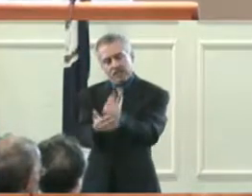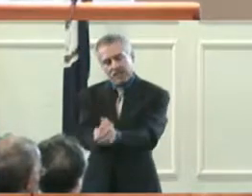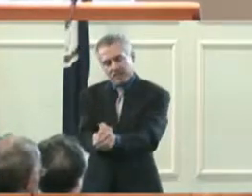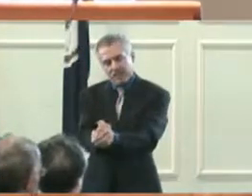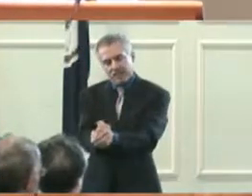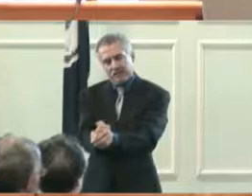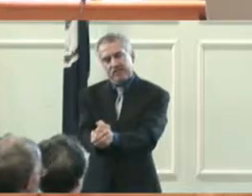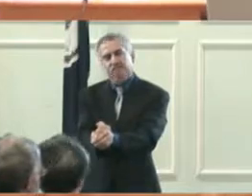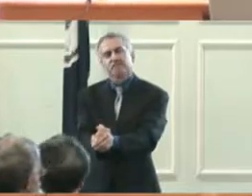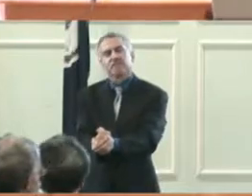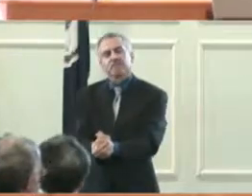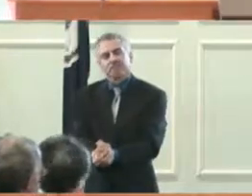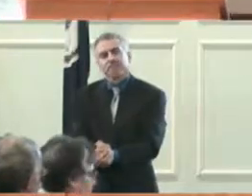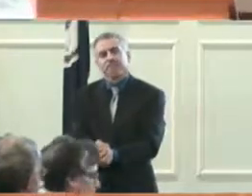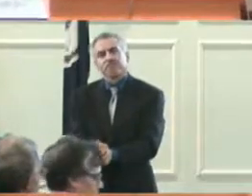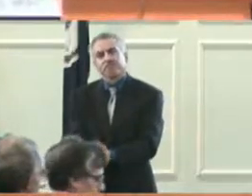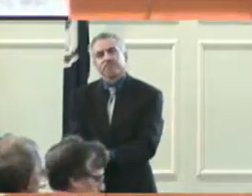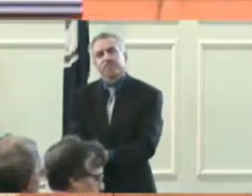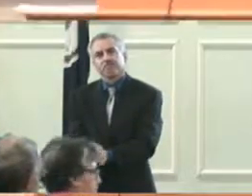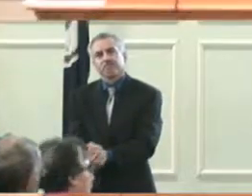amen.